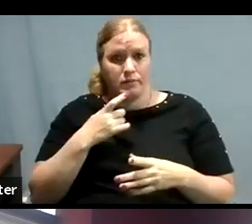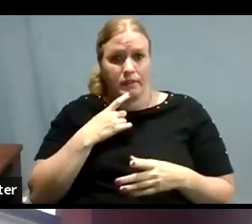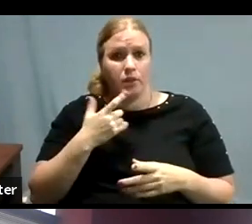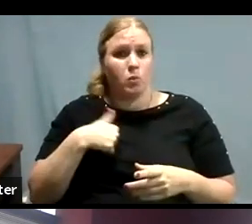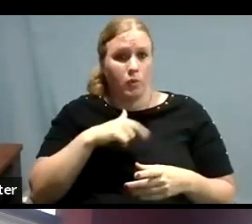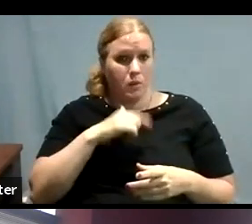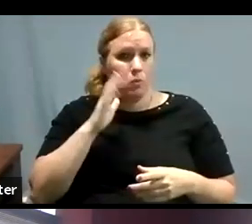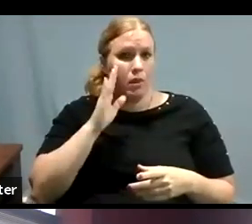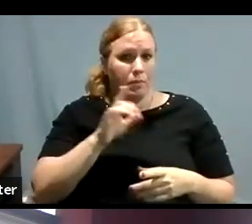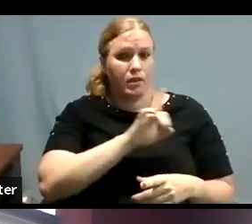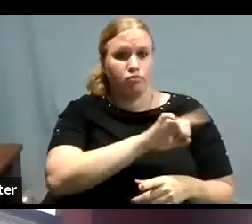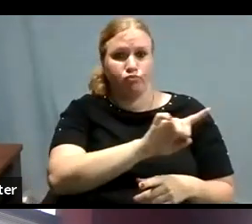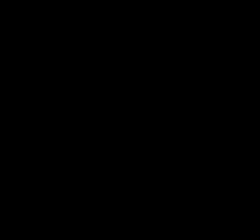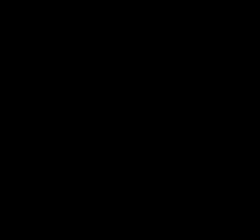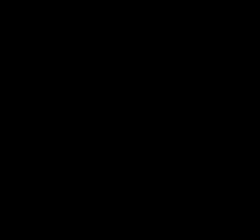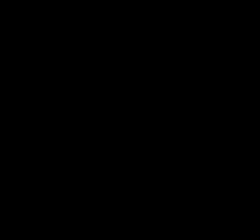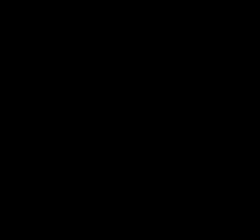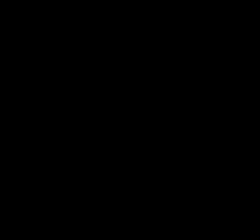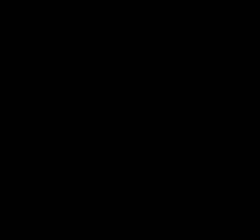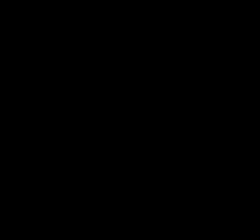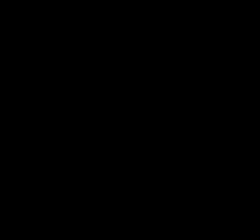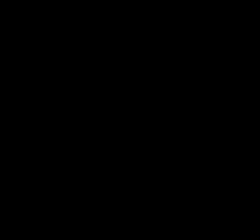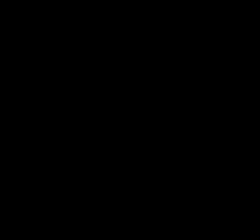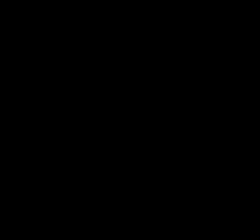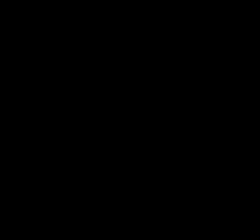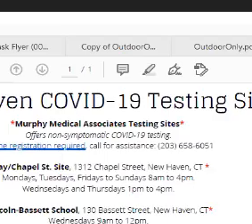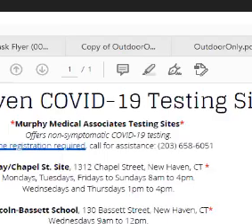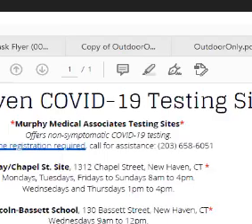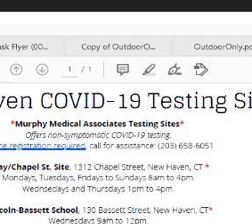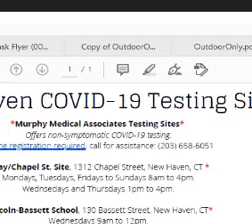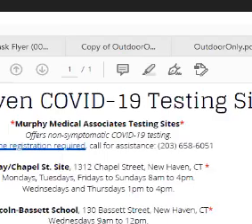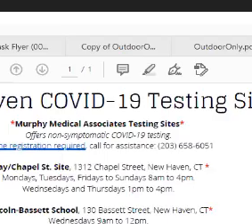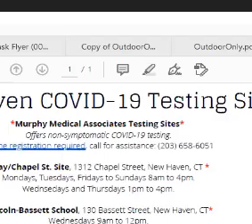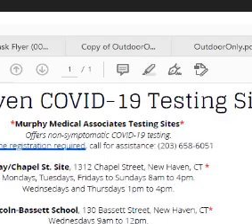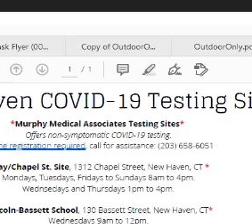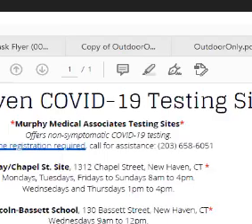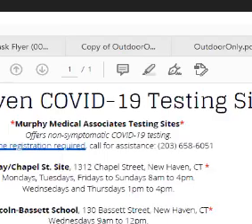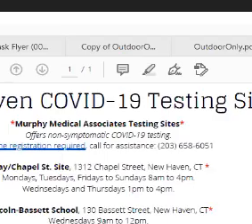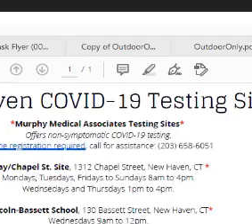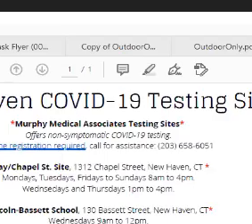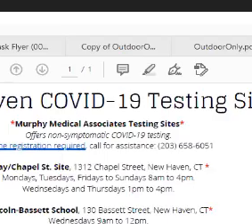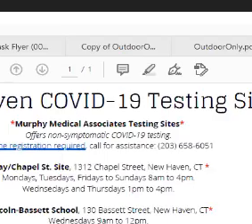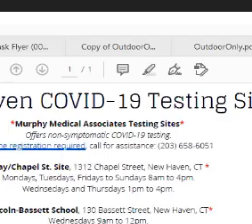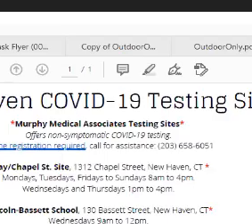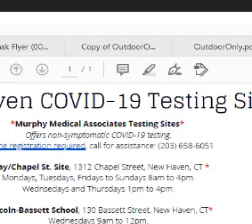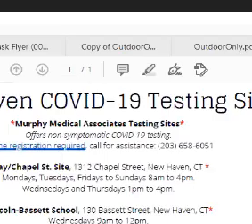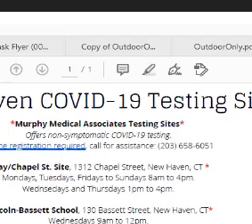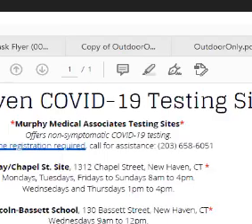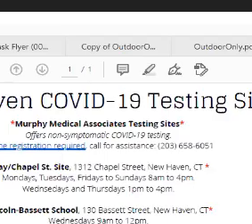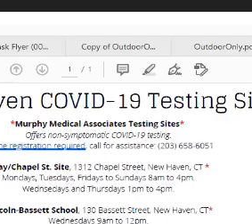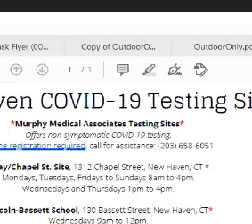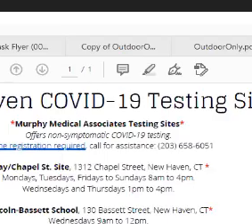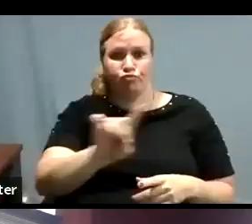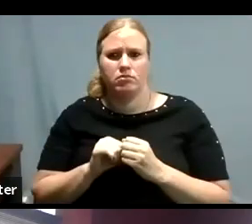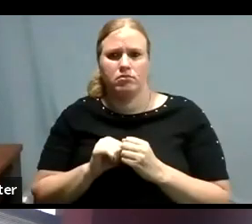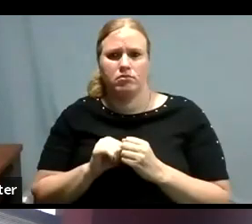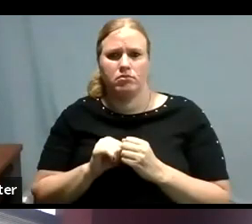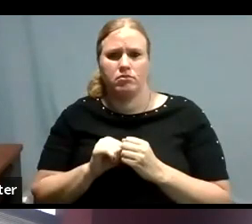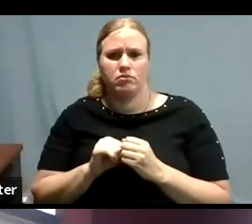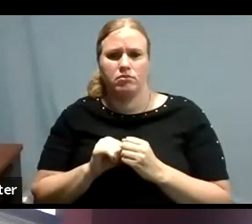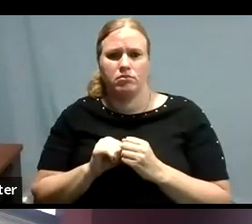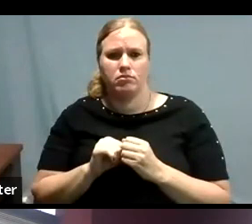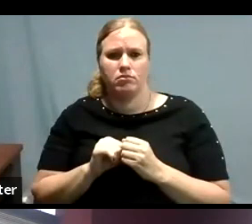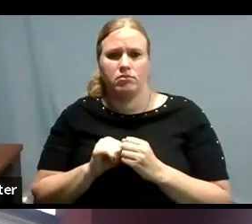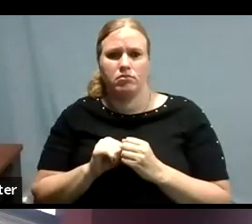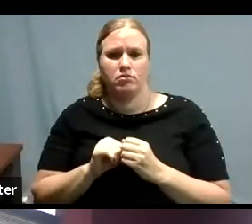if restaurant owners are not cooperating, and